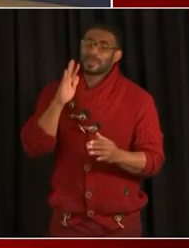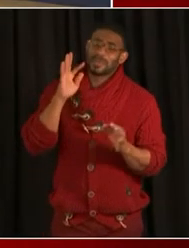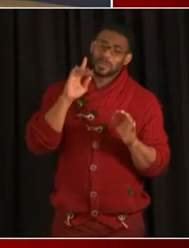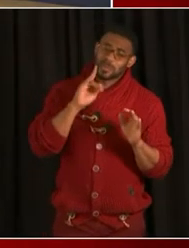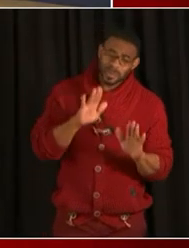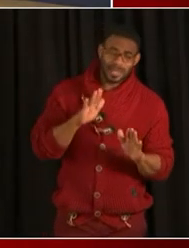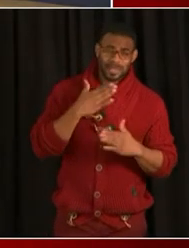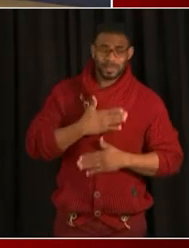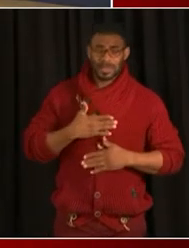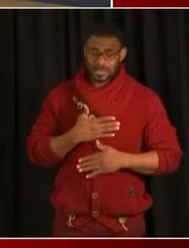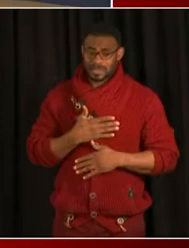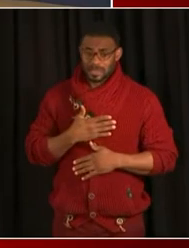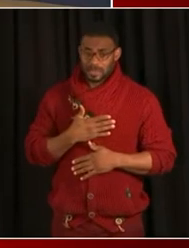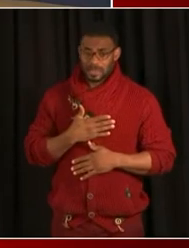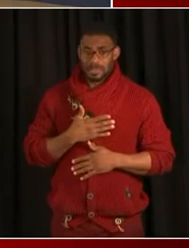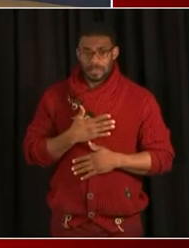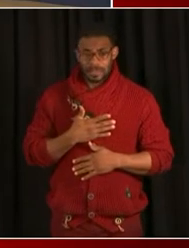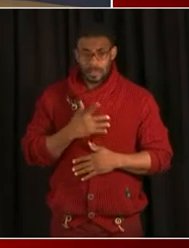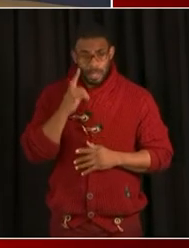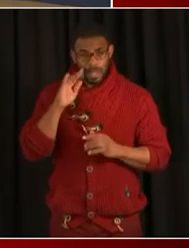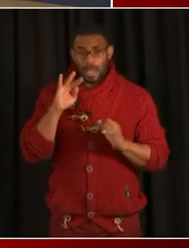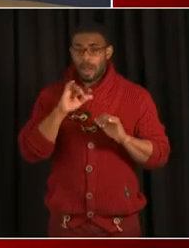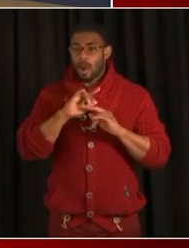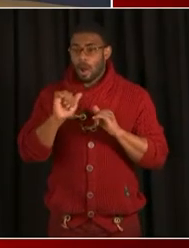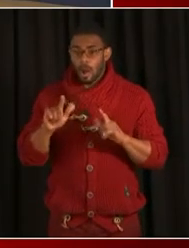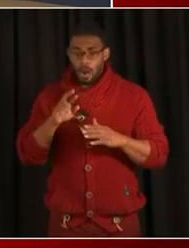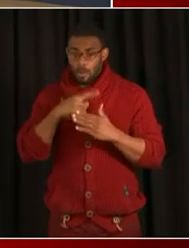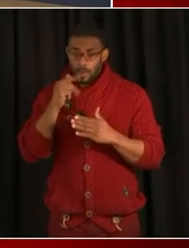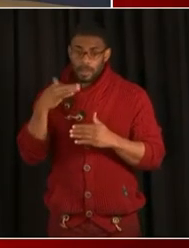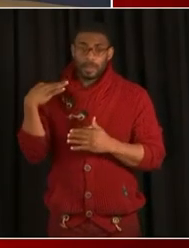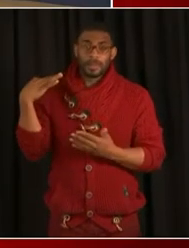would be really, really appreciated by all of the restaurants I